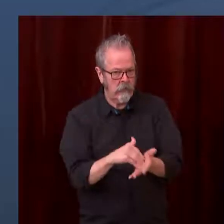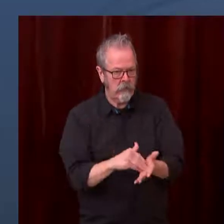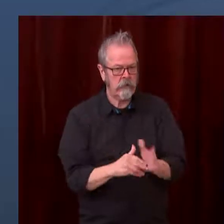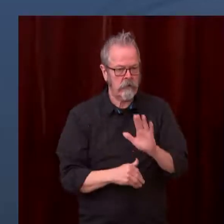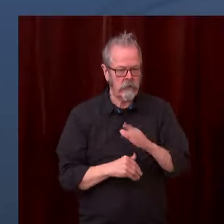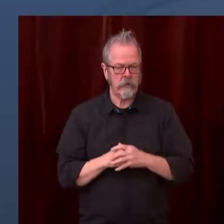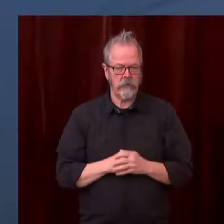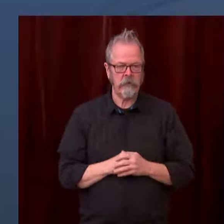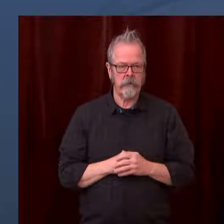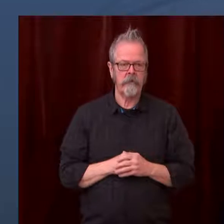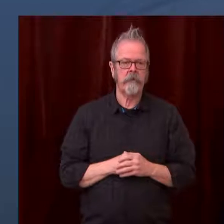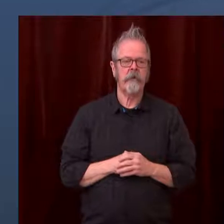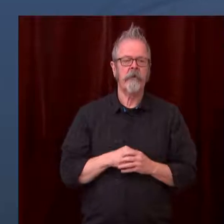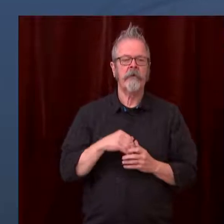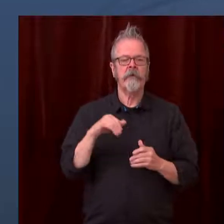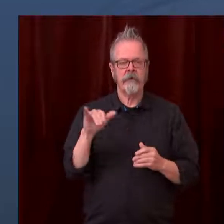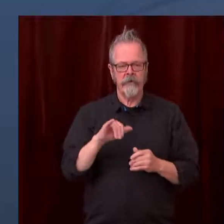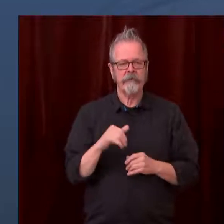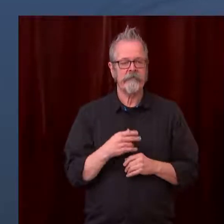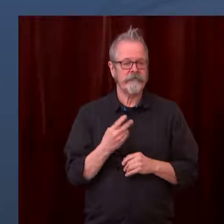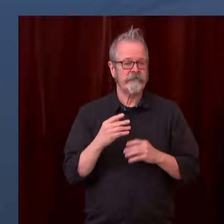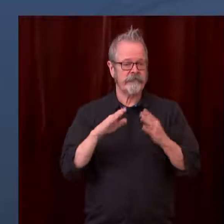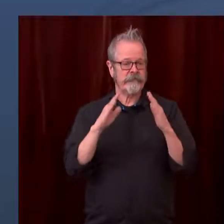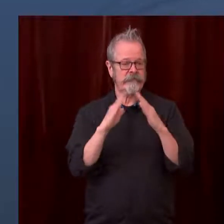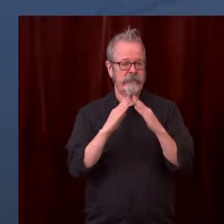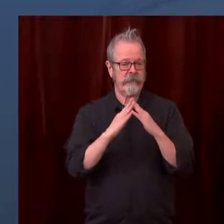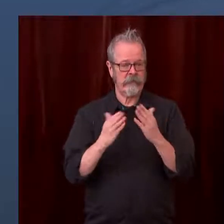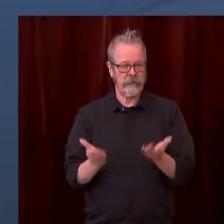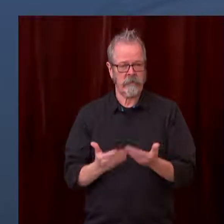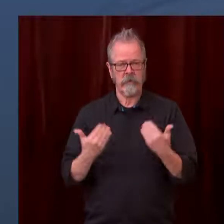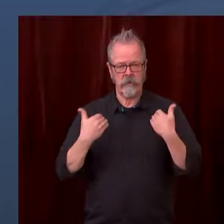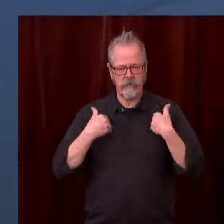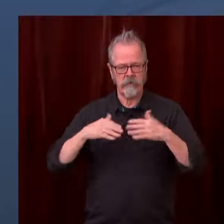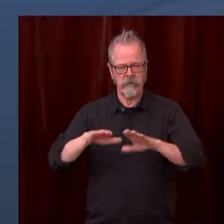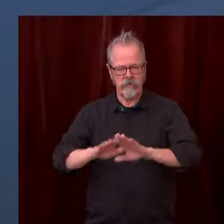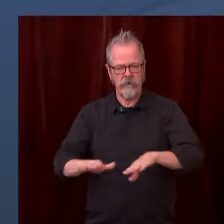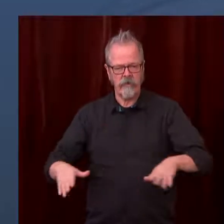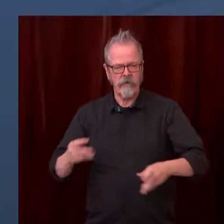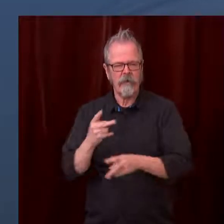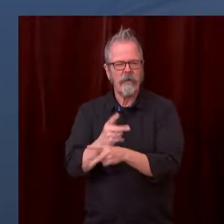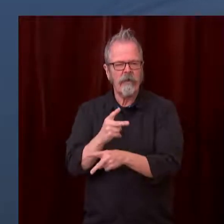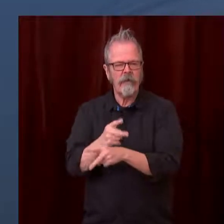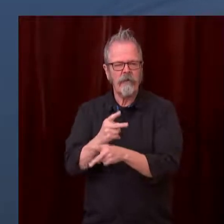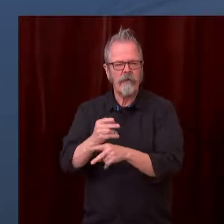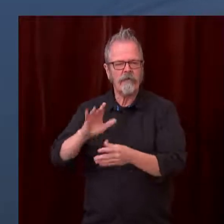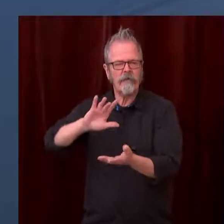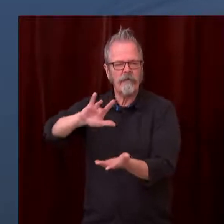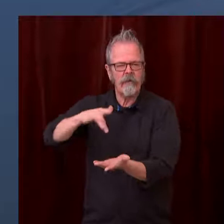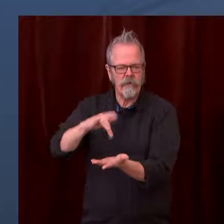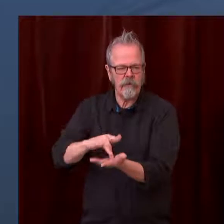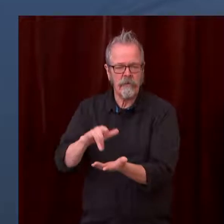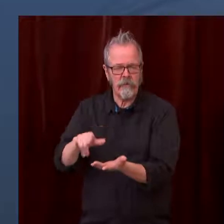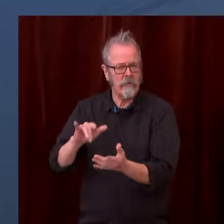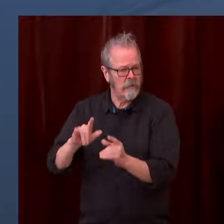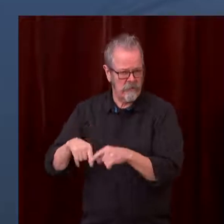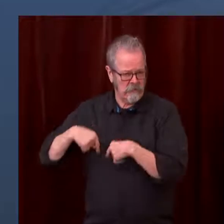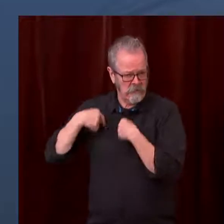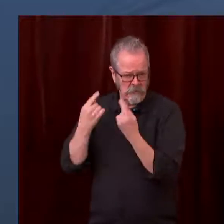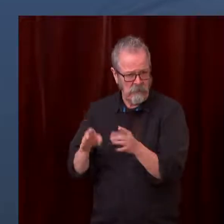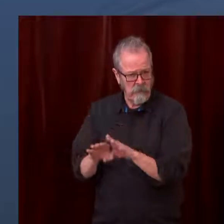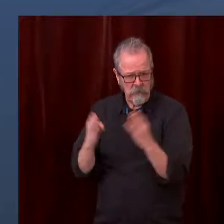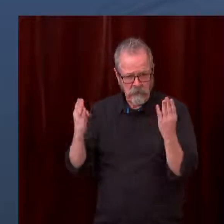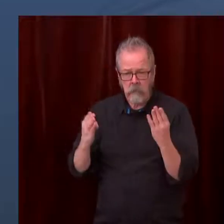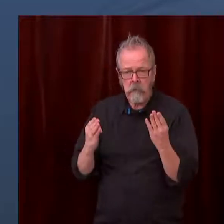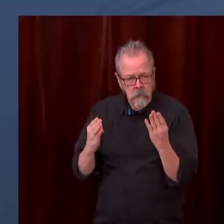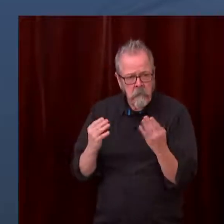city-operated child care and many of the providers that we fund have remained open safely throughout this pandemic. We also